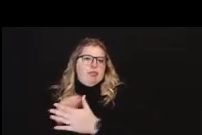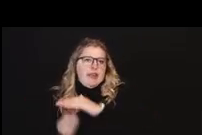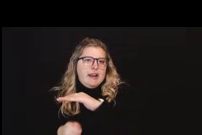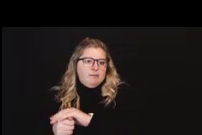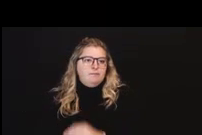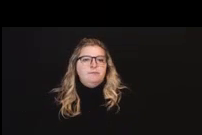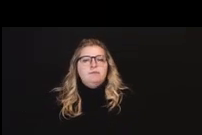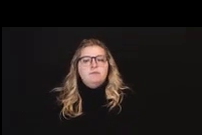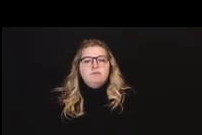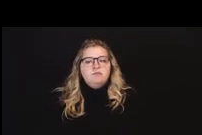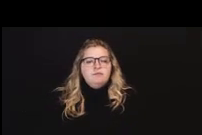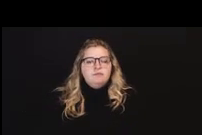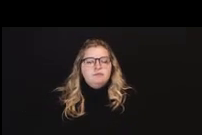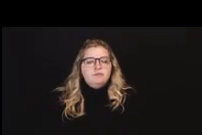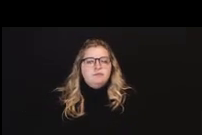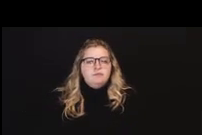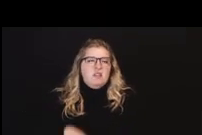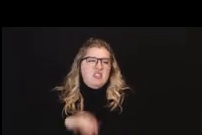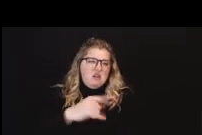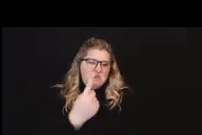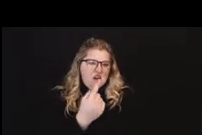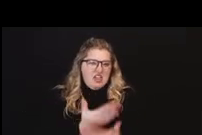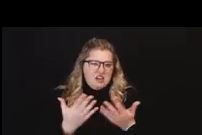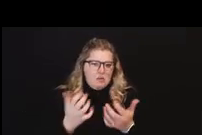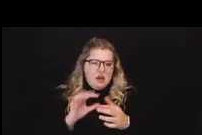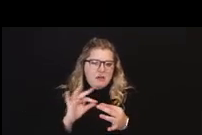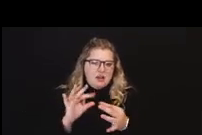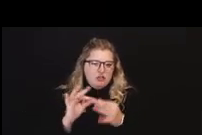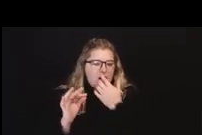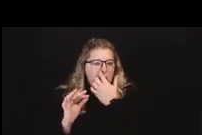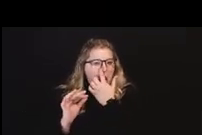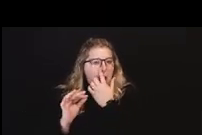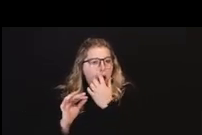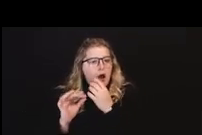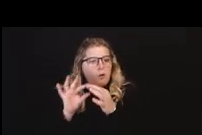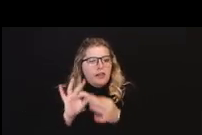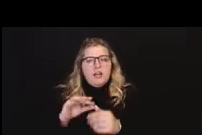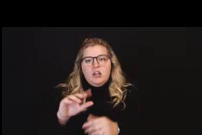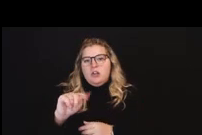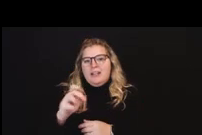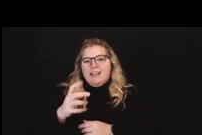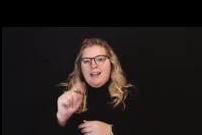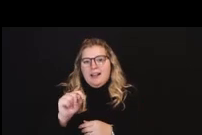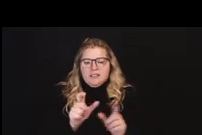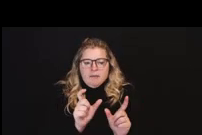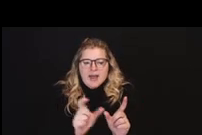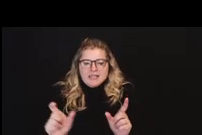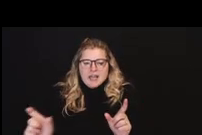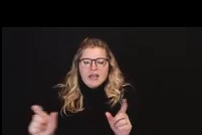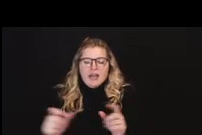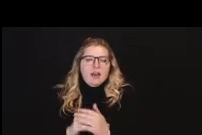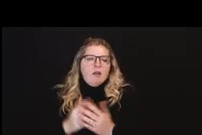Hey, so that was just one other thing I wanted to mention with that text spacing. Again, we talked about other parts